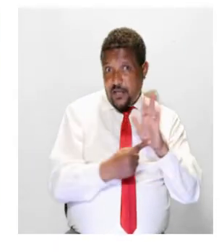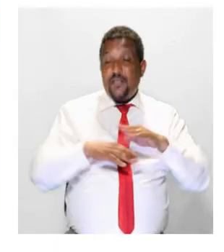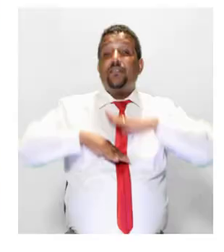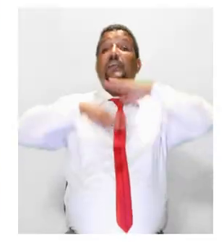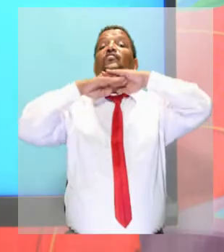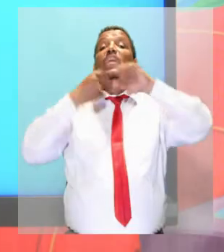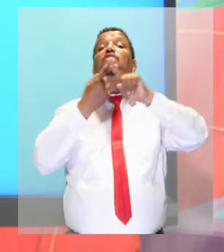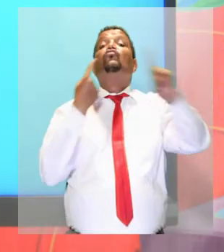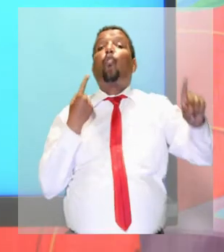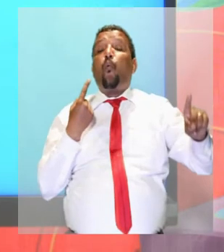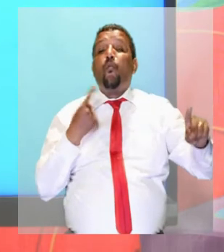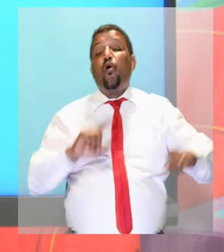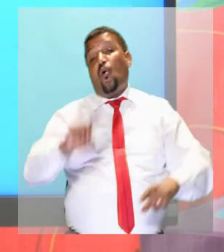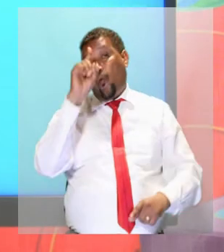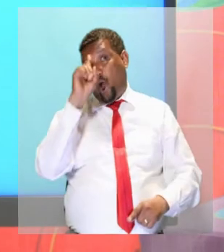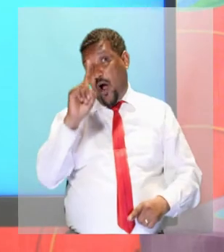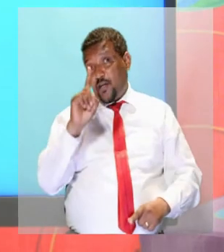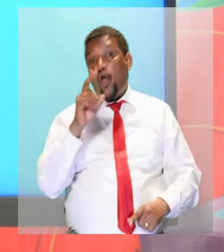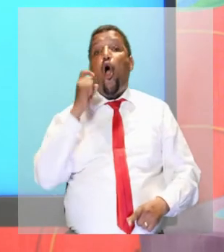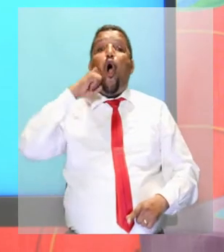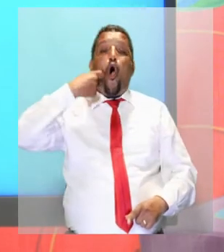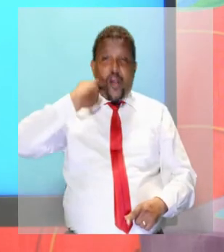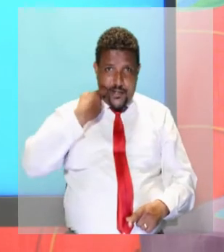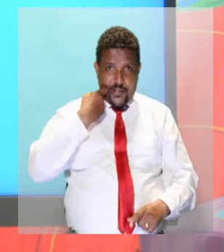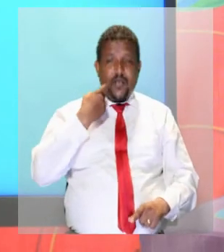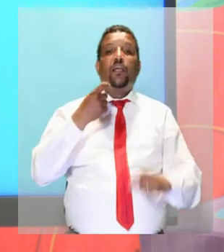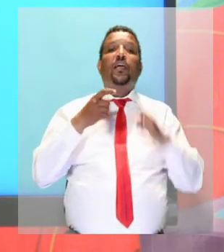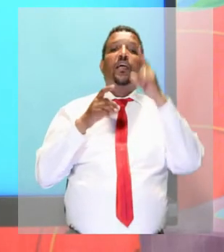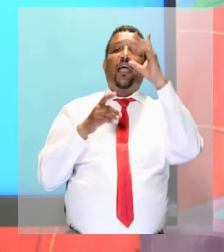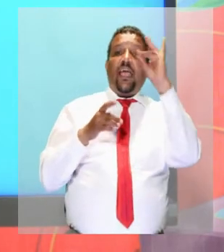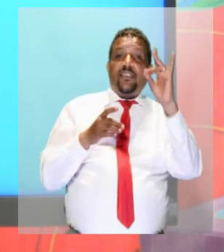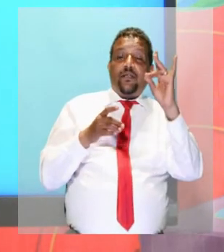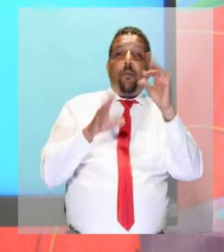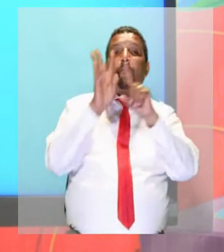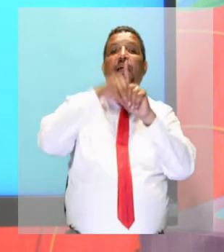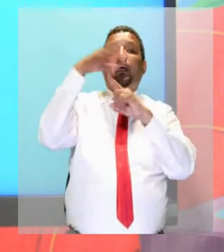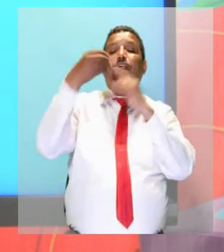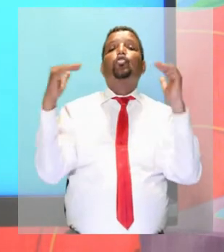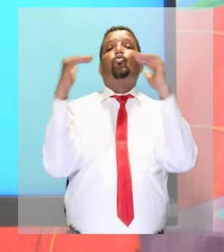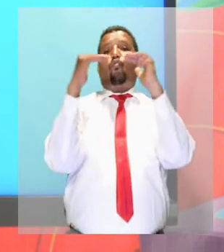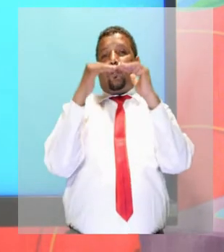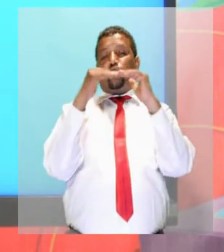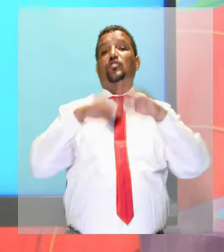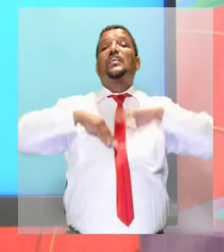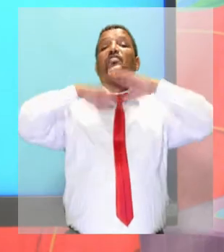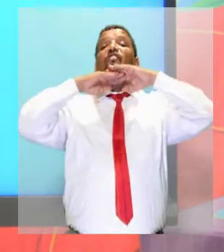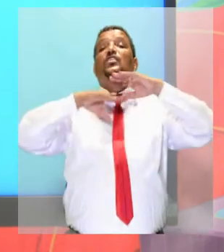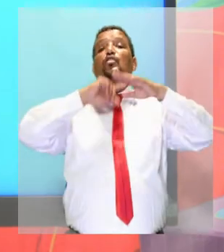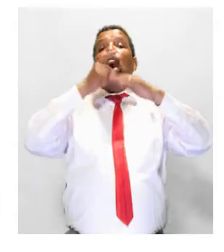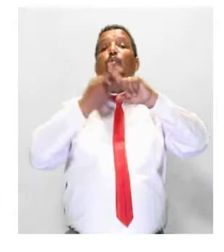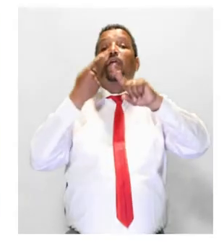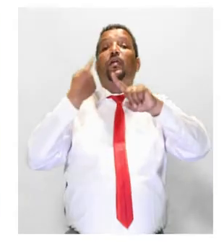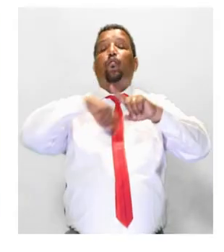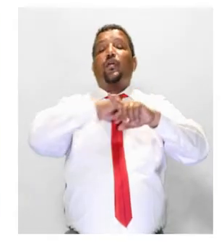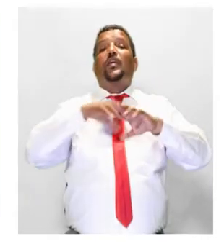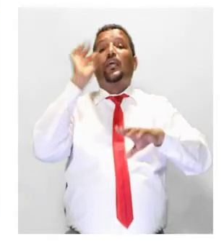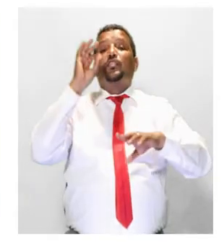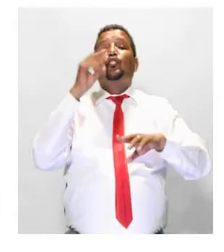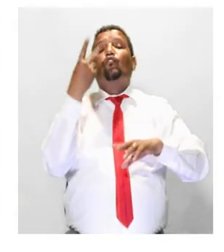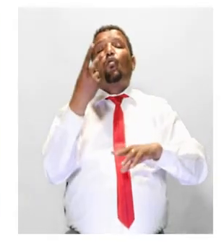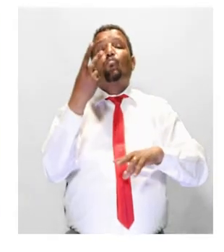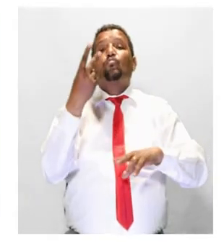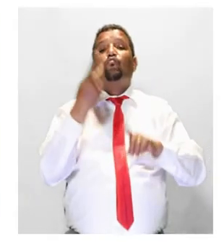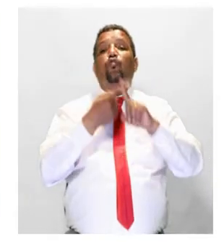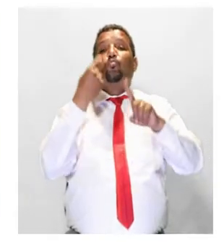get from 1 orange and 8 banana is equal to that of the satisfaction that we get from 2 orange